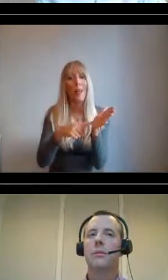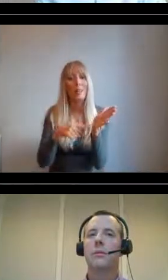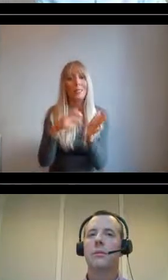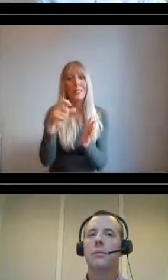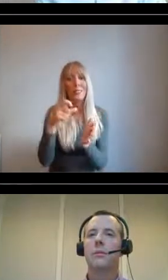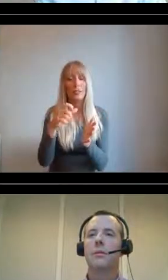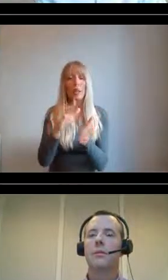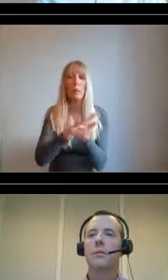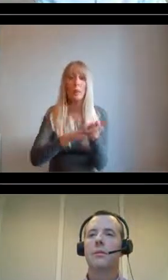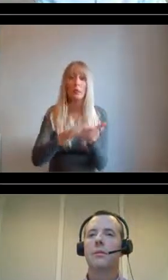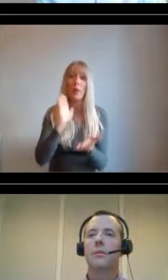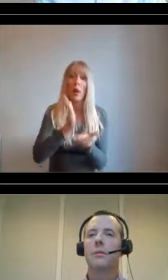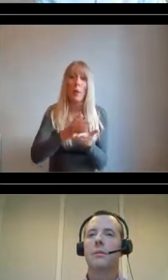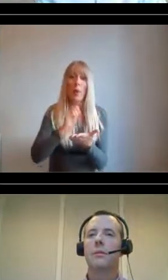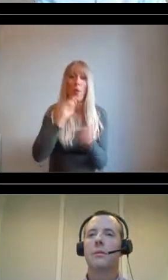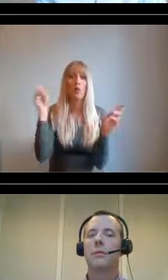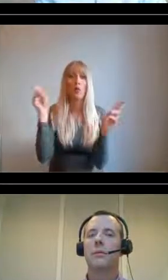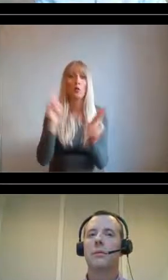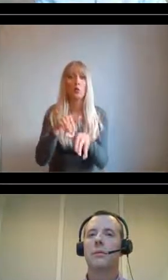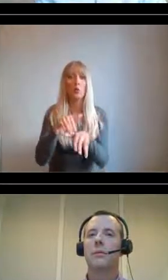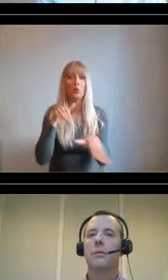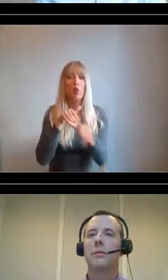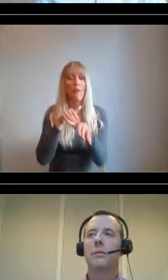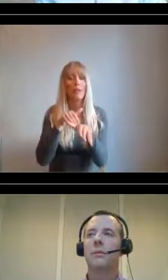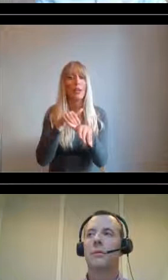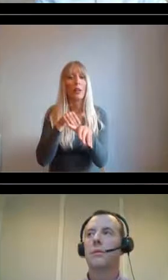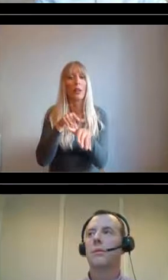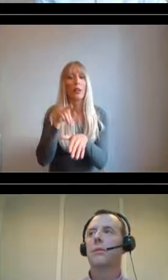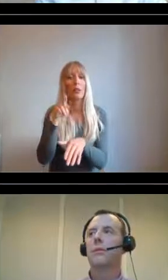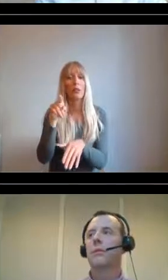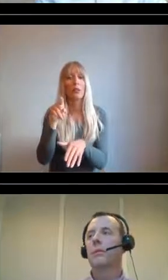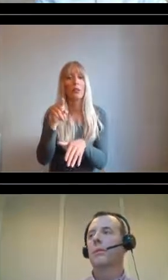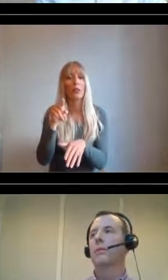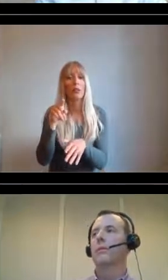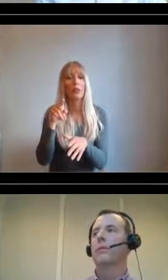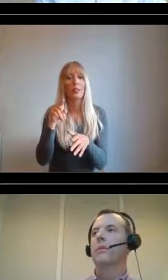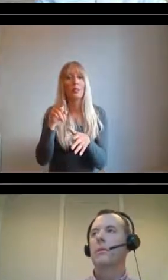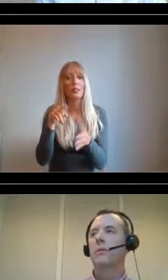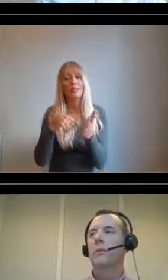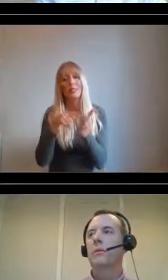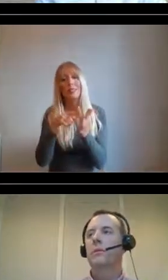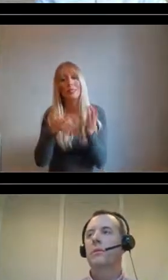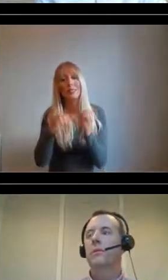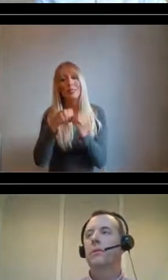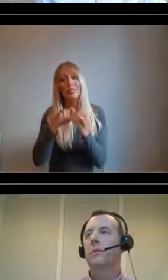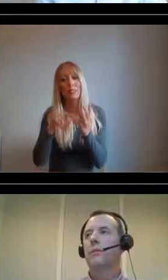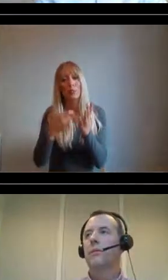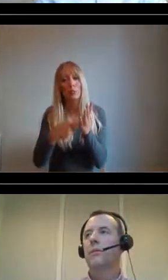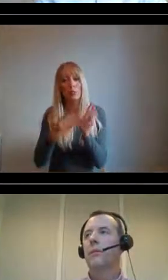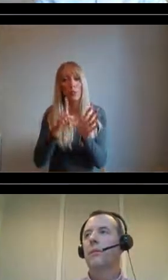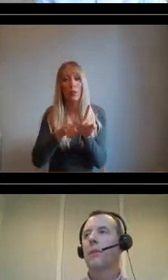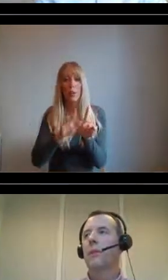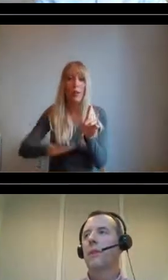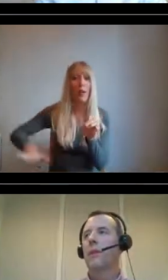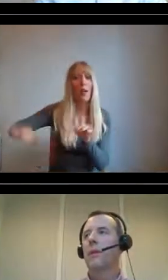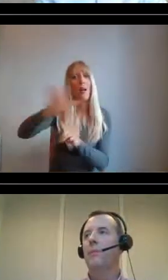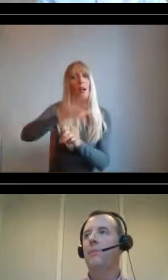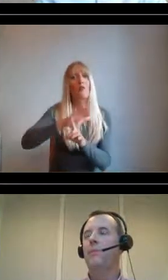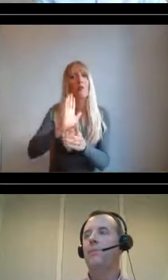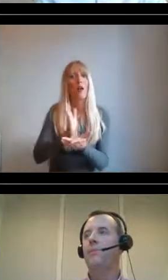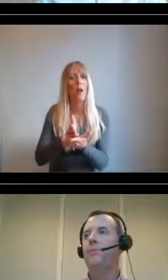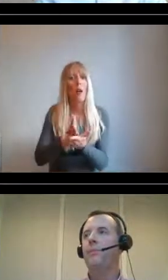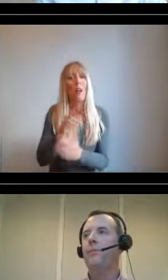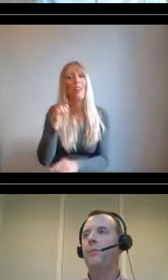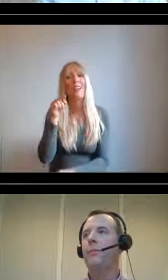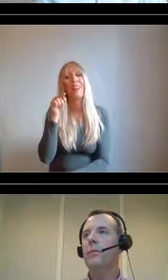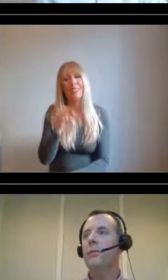reduction in traffic by up to about 20% in each direction in both the AM and PM peaks. This